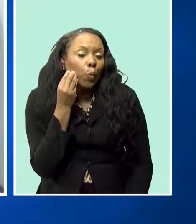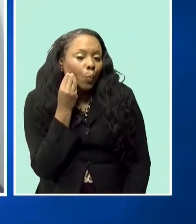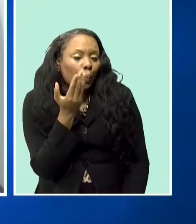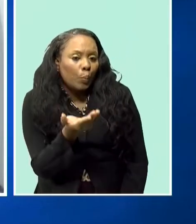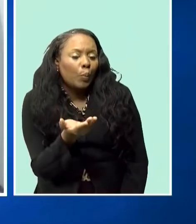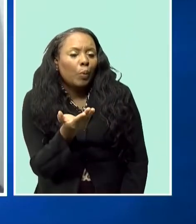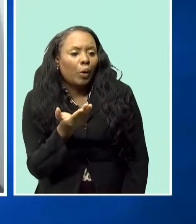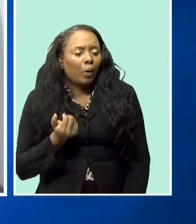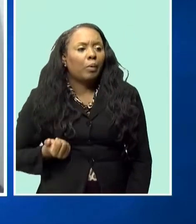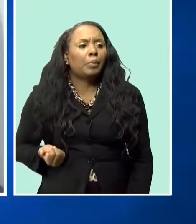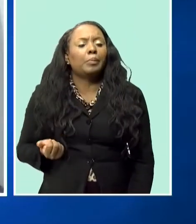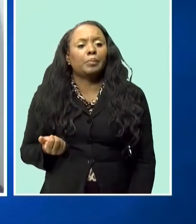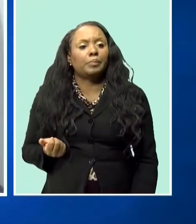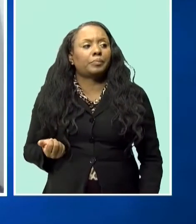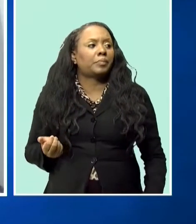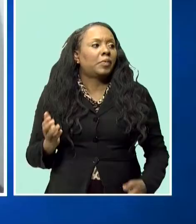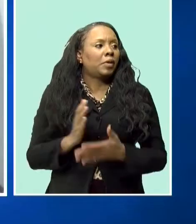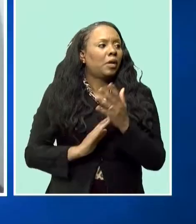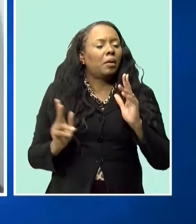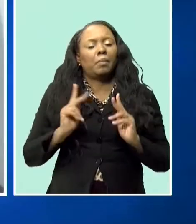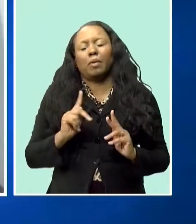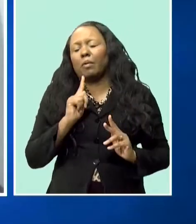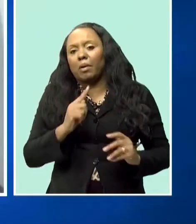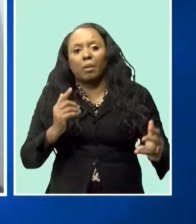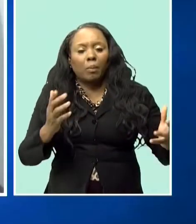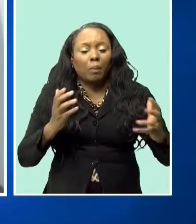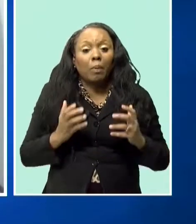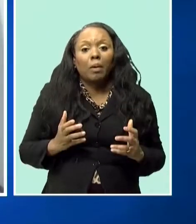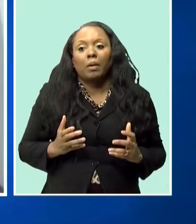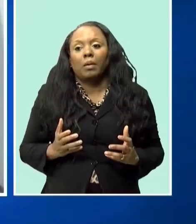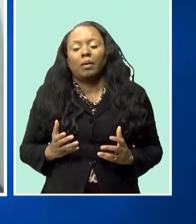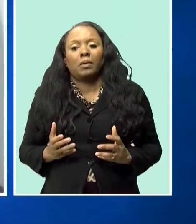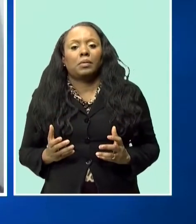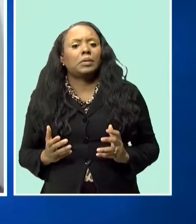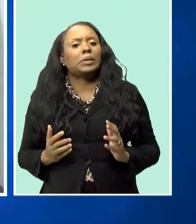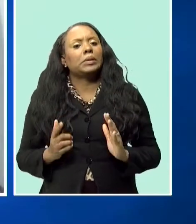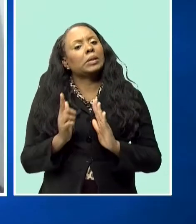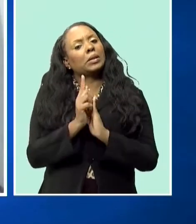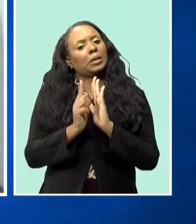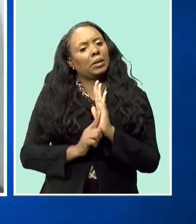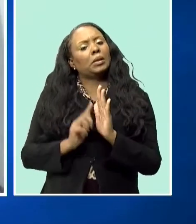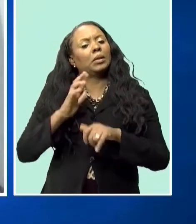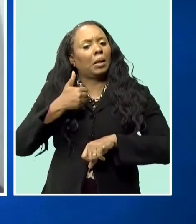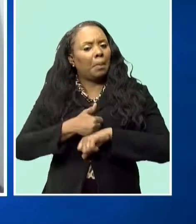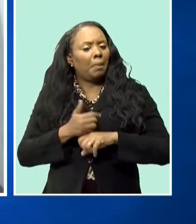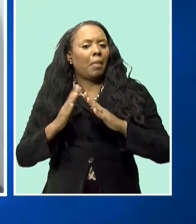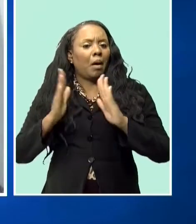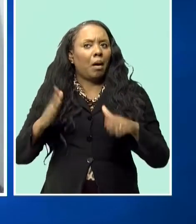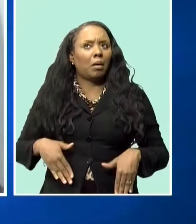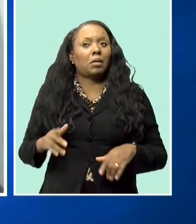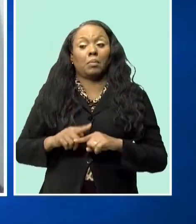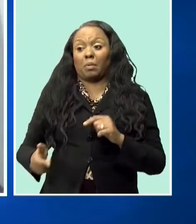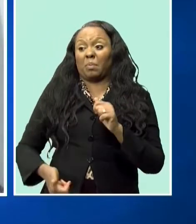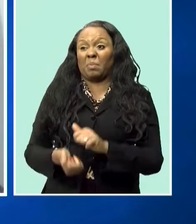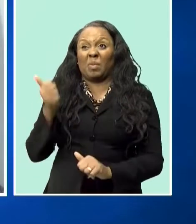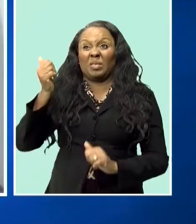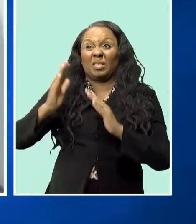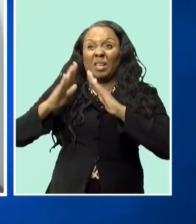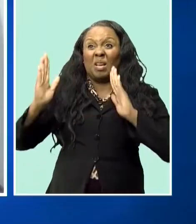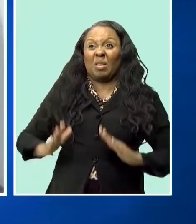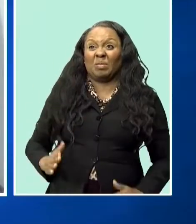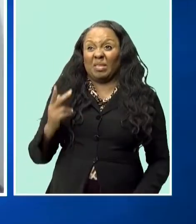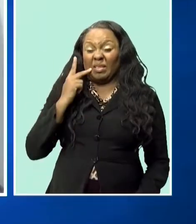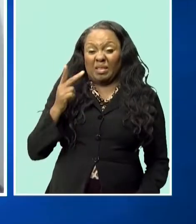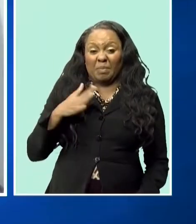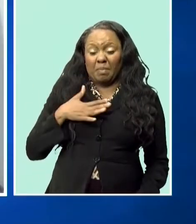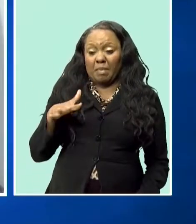So those people would love to be able to go the legal route. And most of those houses that you see in my